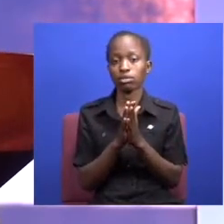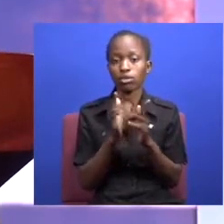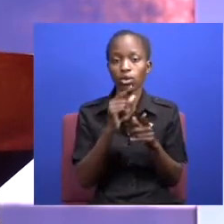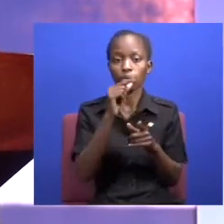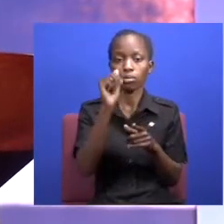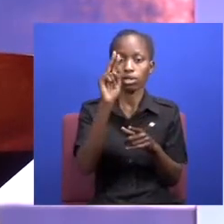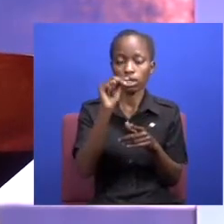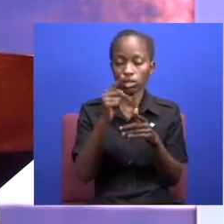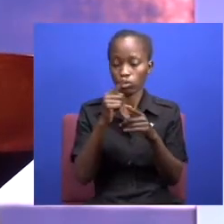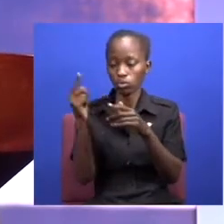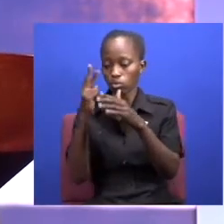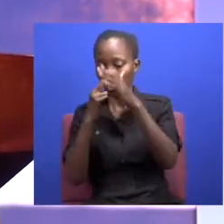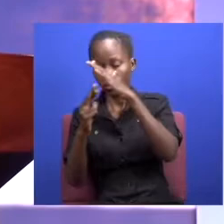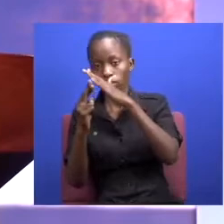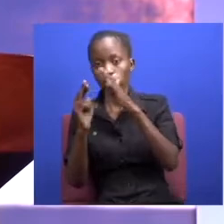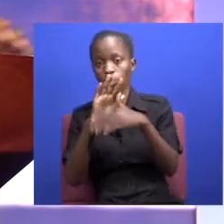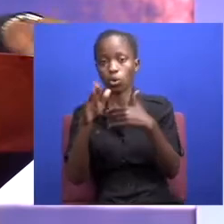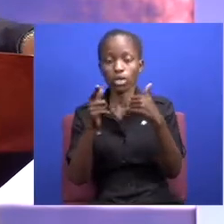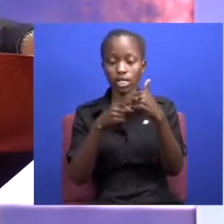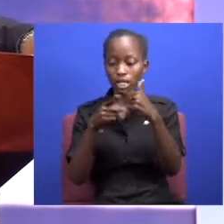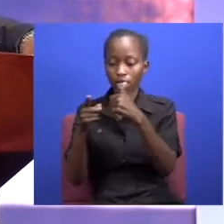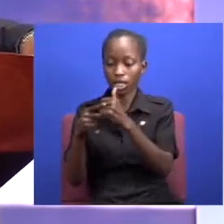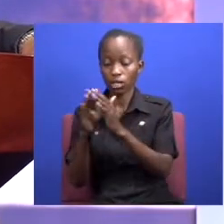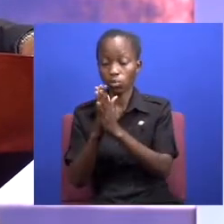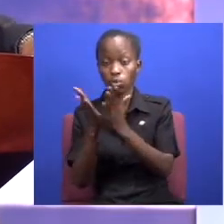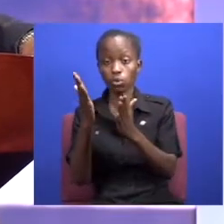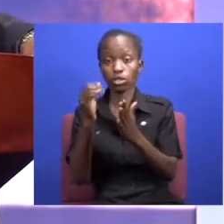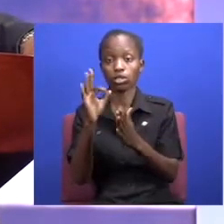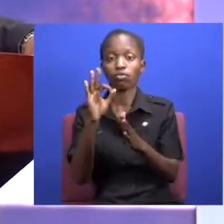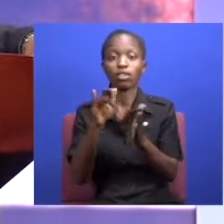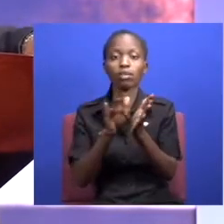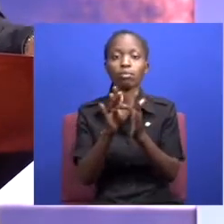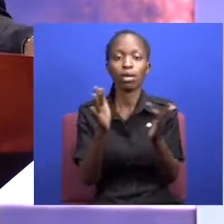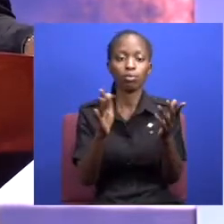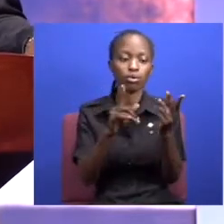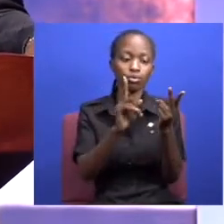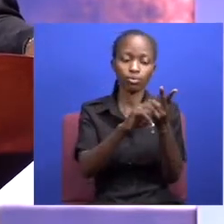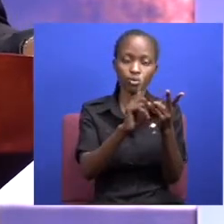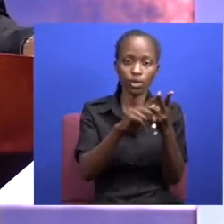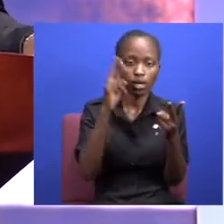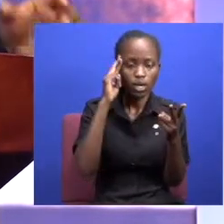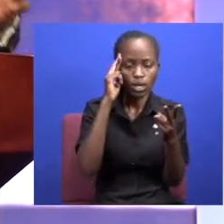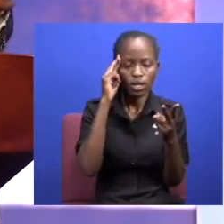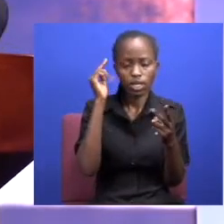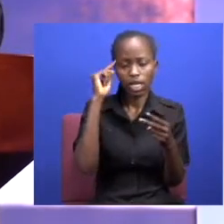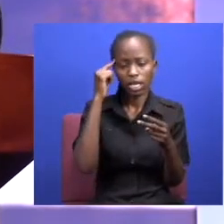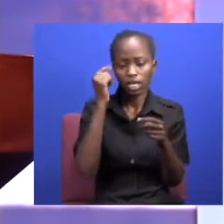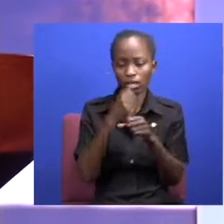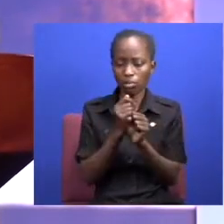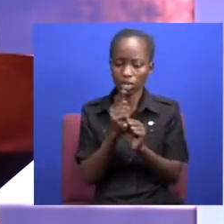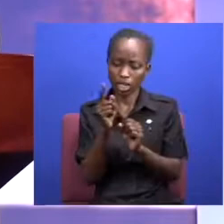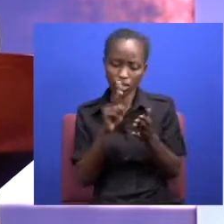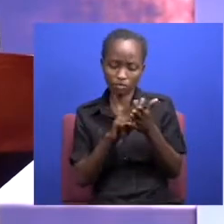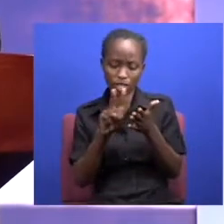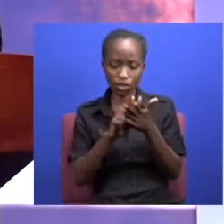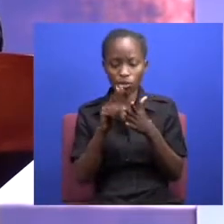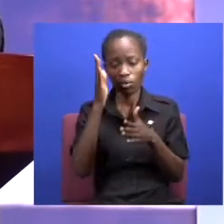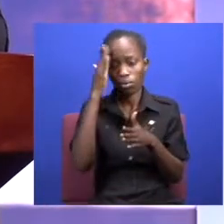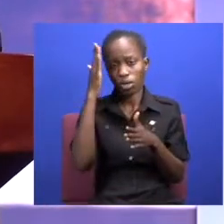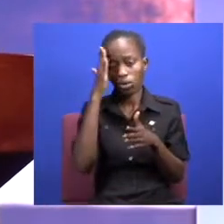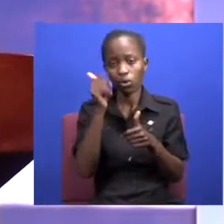Revelation. All 66 books. But the second reason that I think caused this verse to